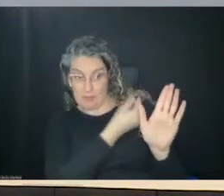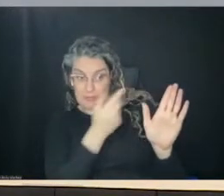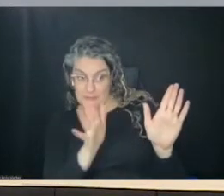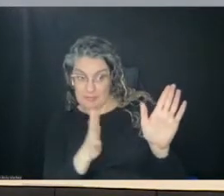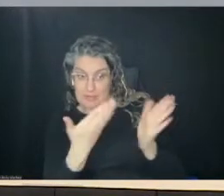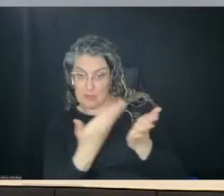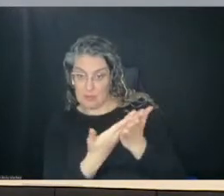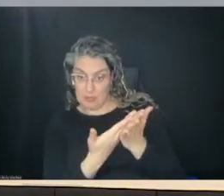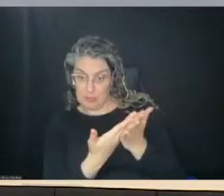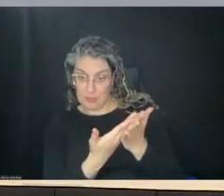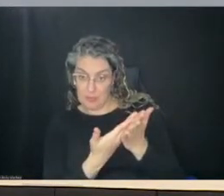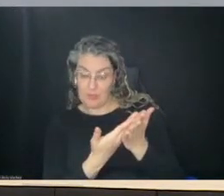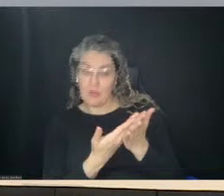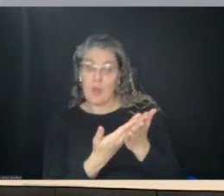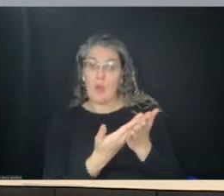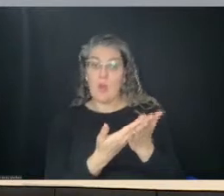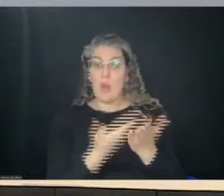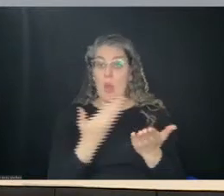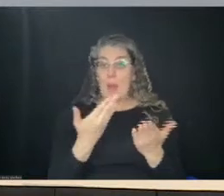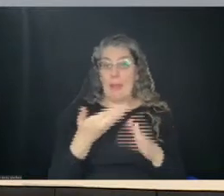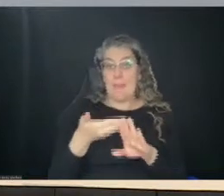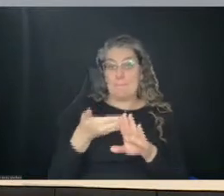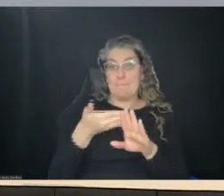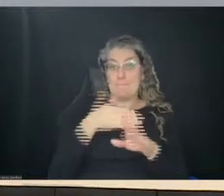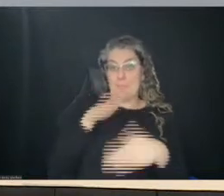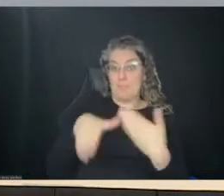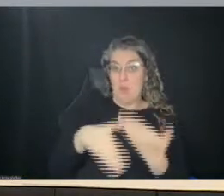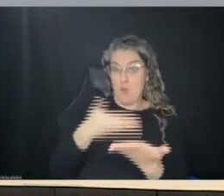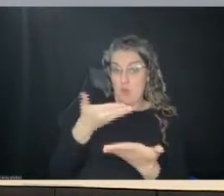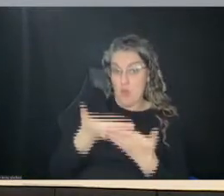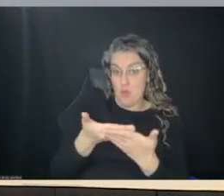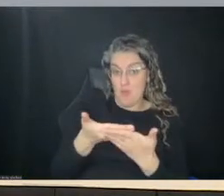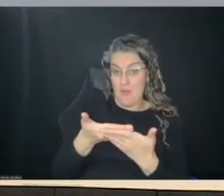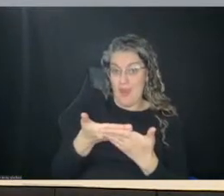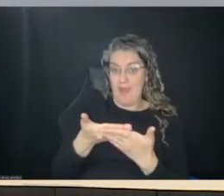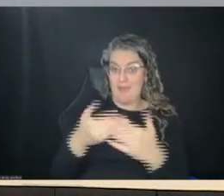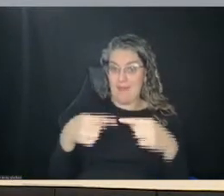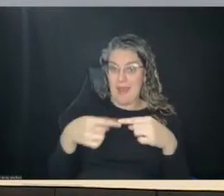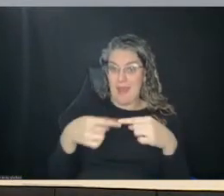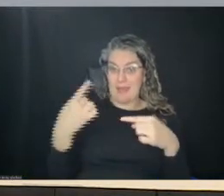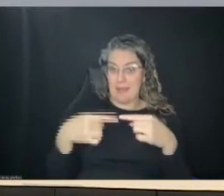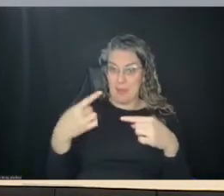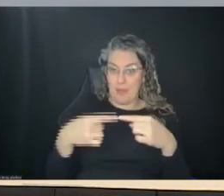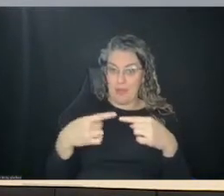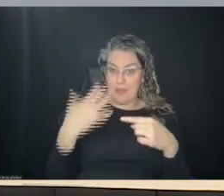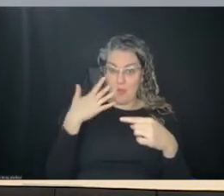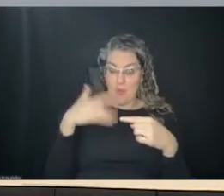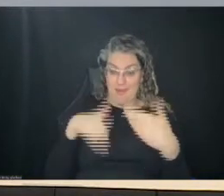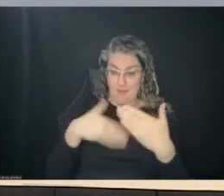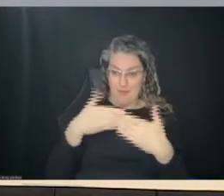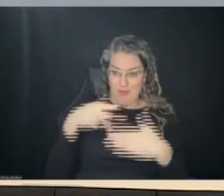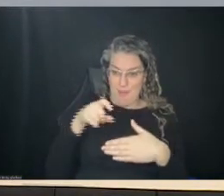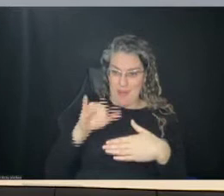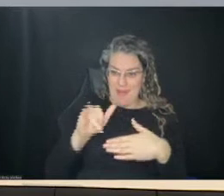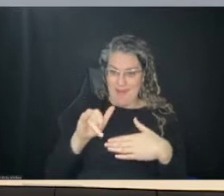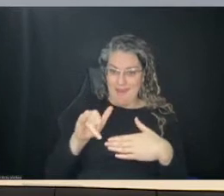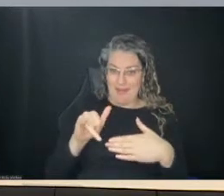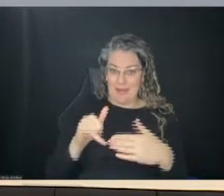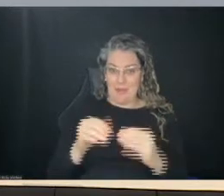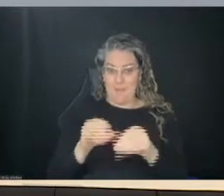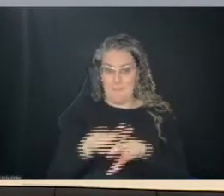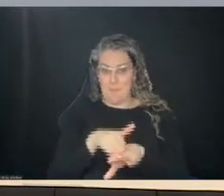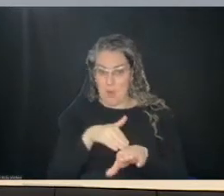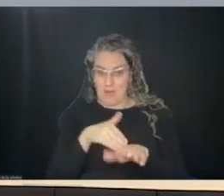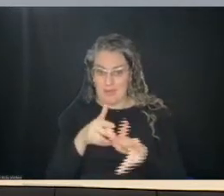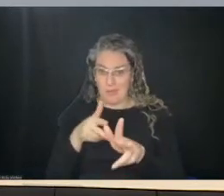looked at prior to getting to the point of entry, because we certainly don't want to slow things down at the bridge,